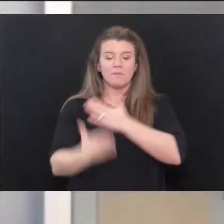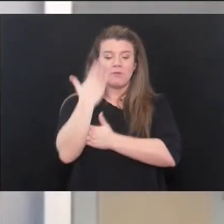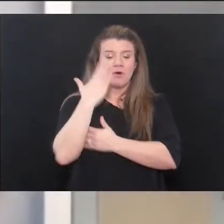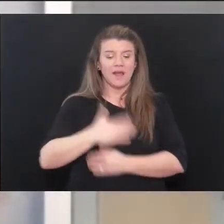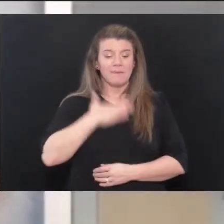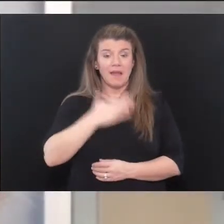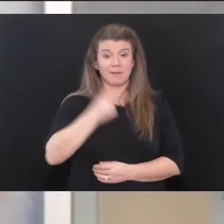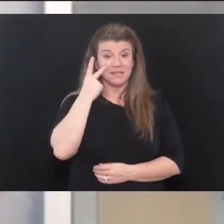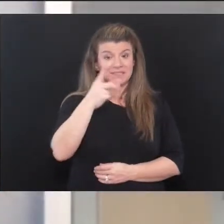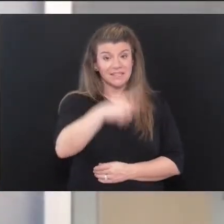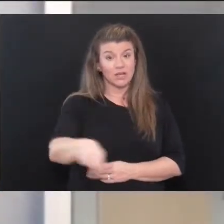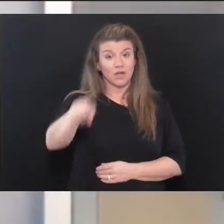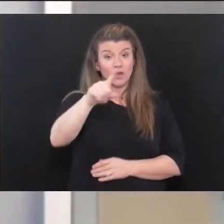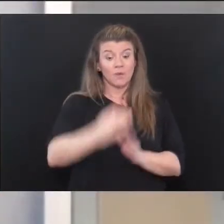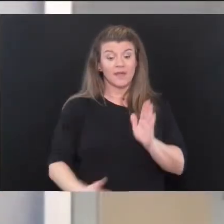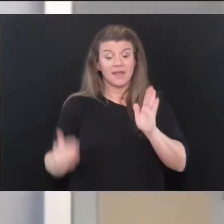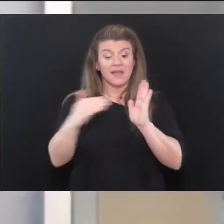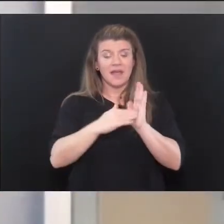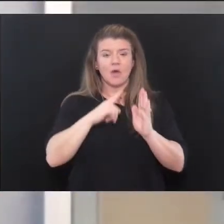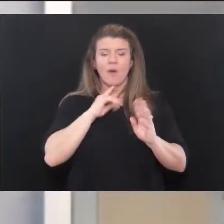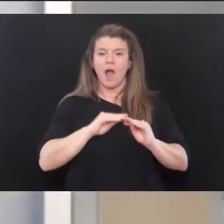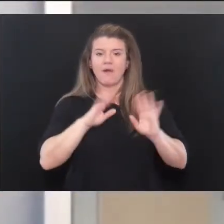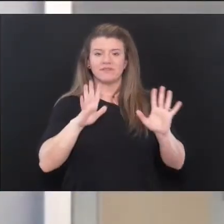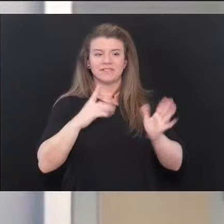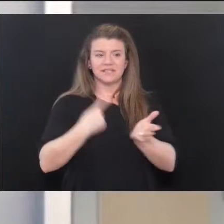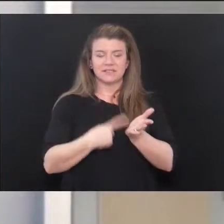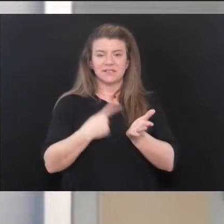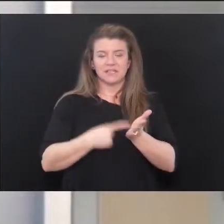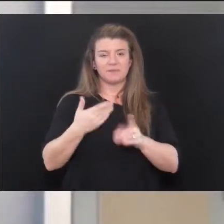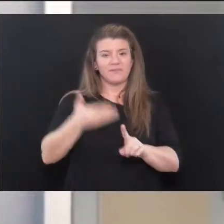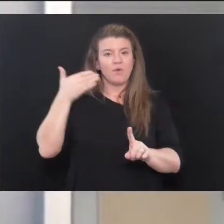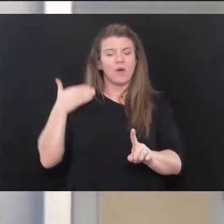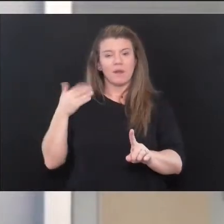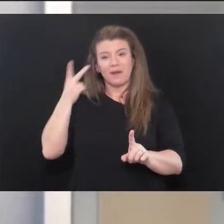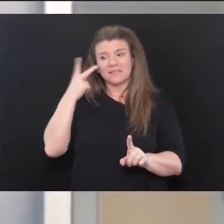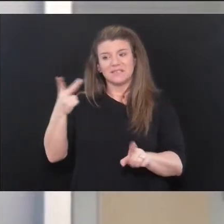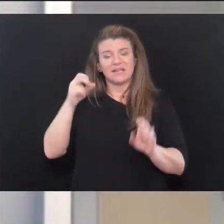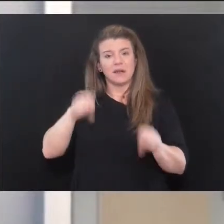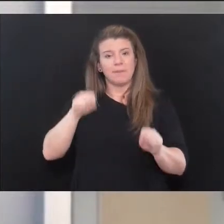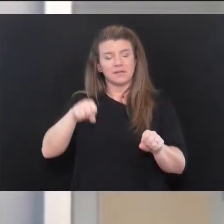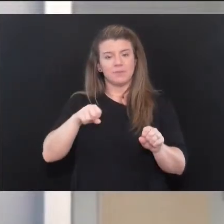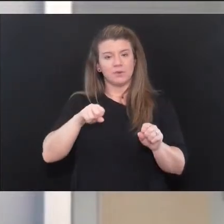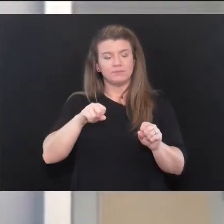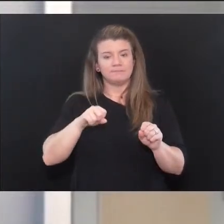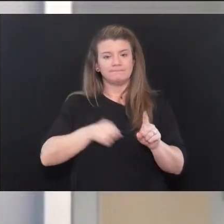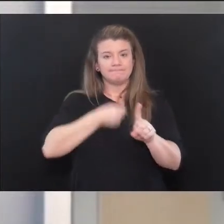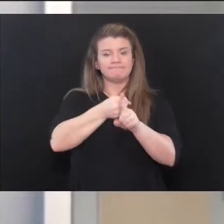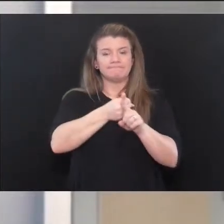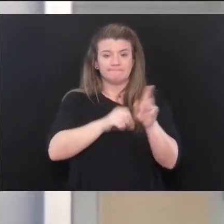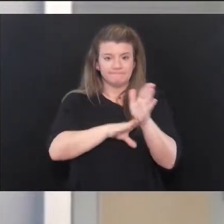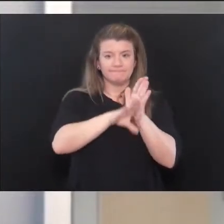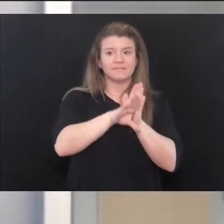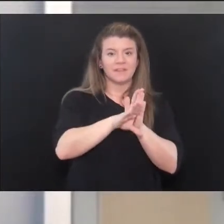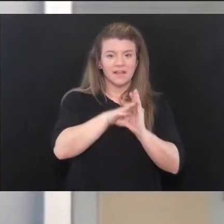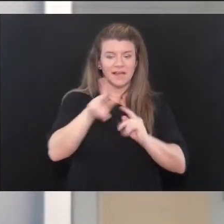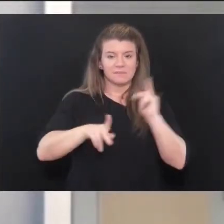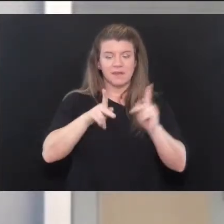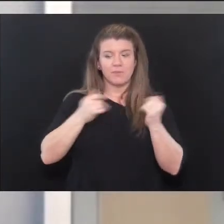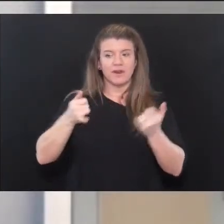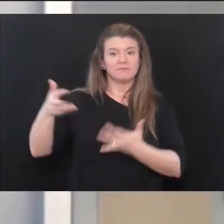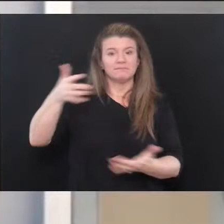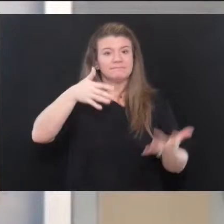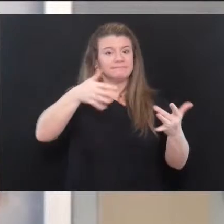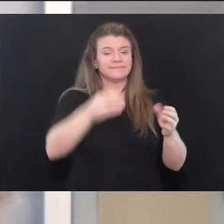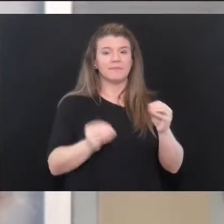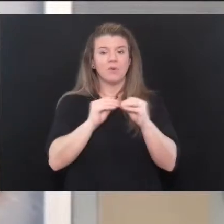again. We obviously talked before about seeing a possible uptick as people went out and so forth.